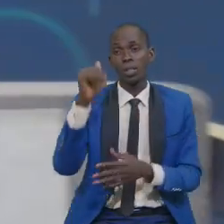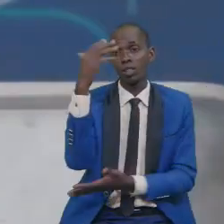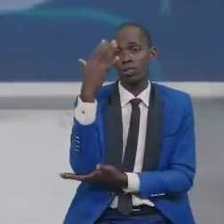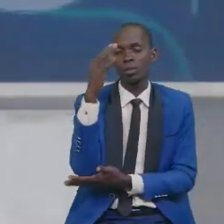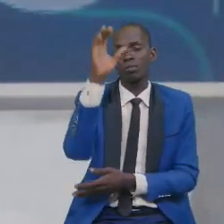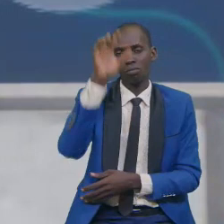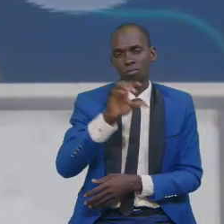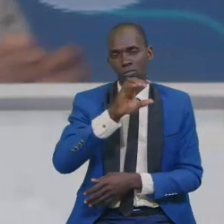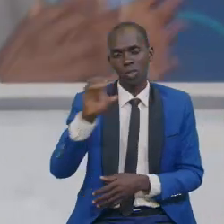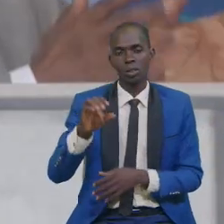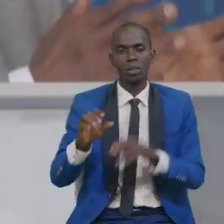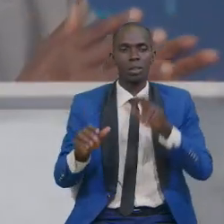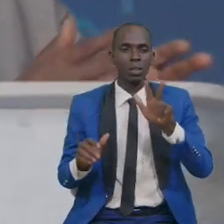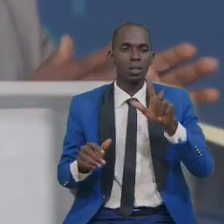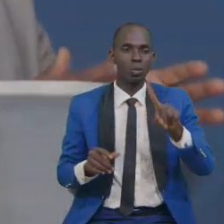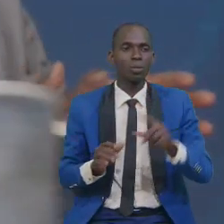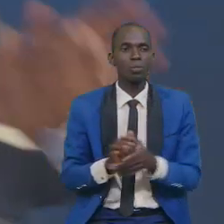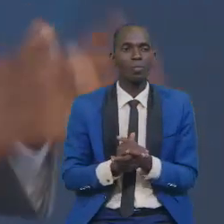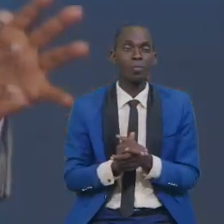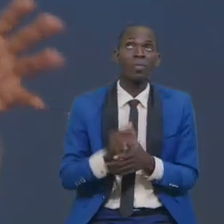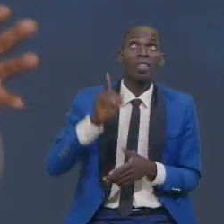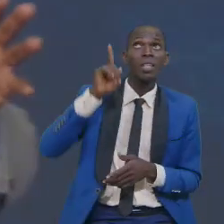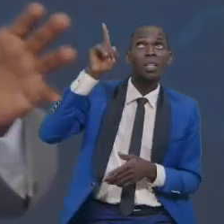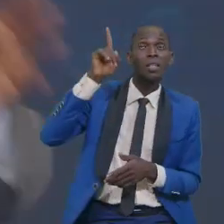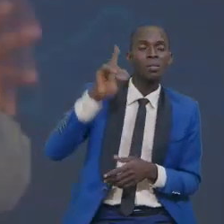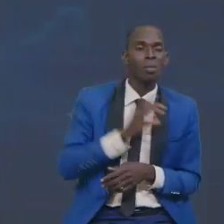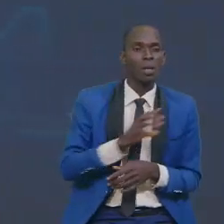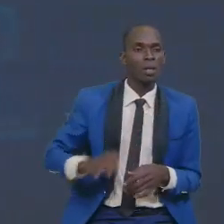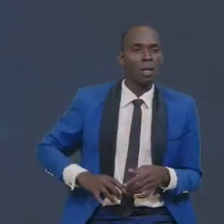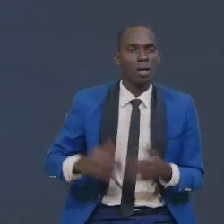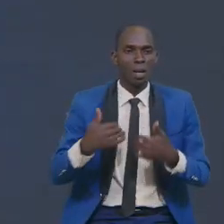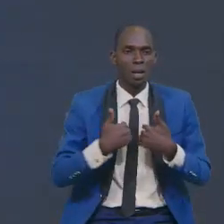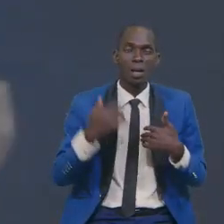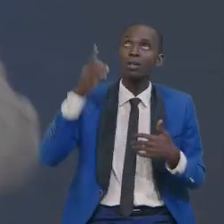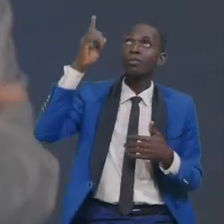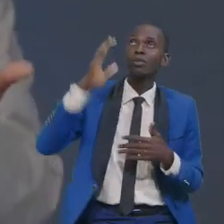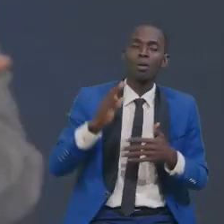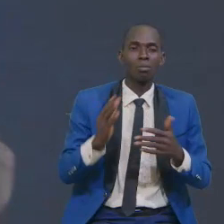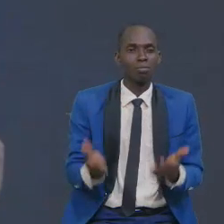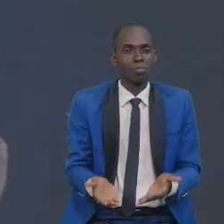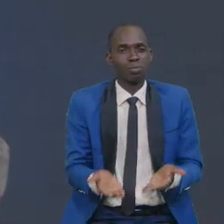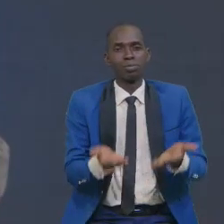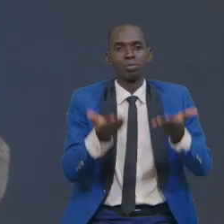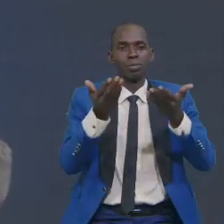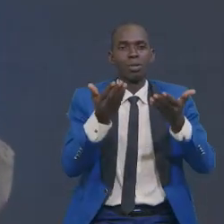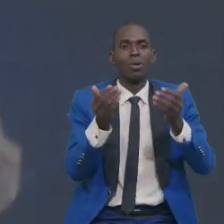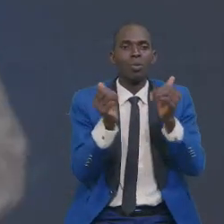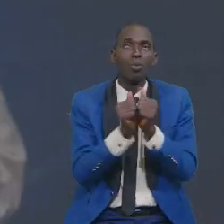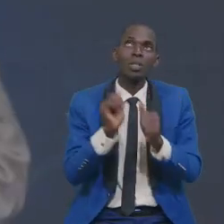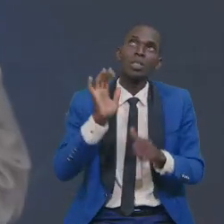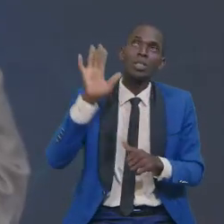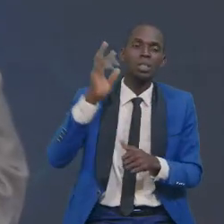one him as God exalted with his right